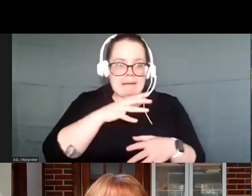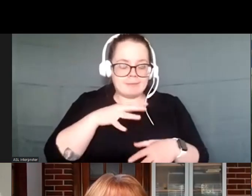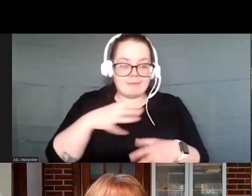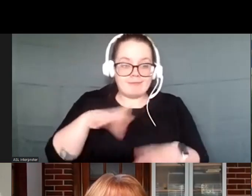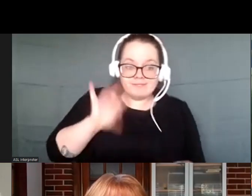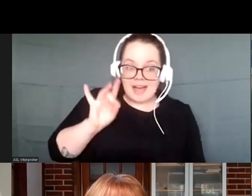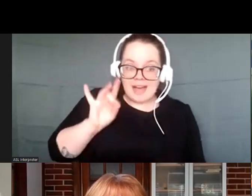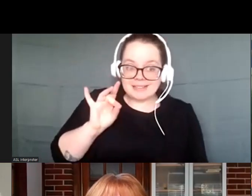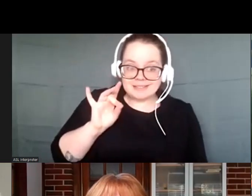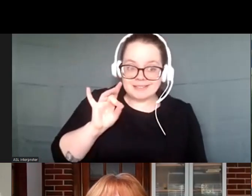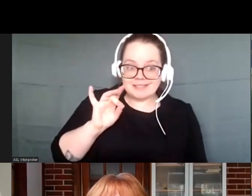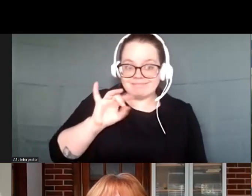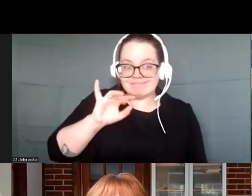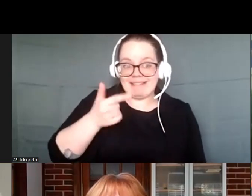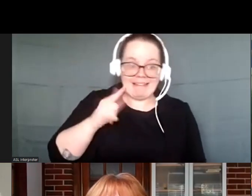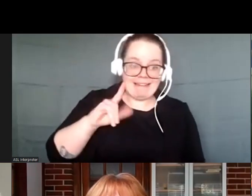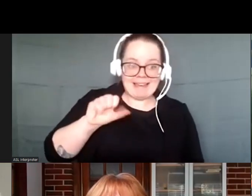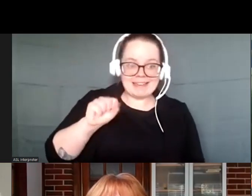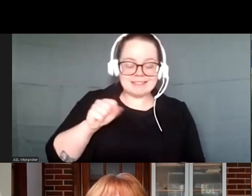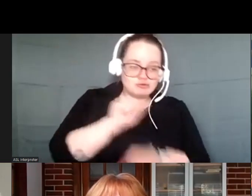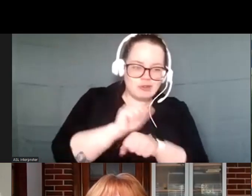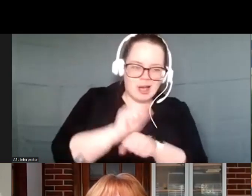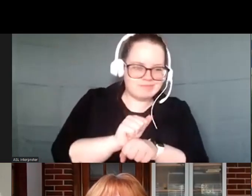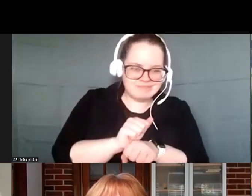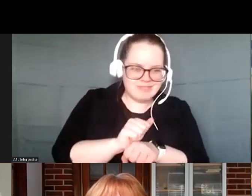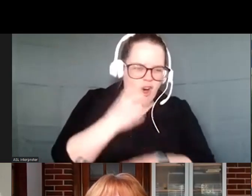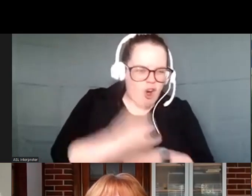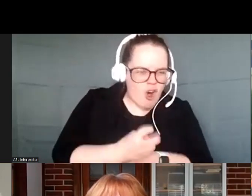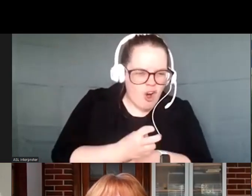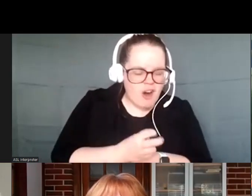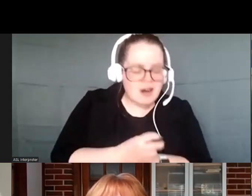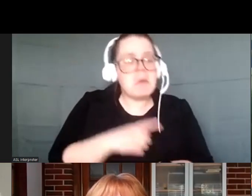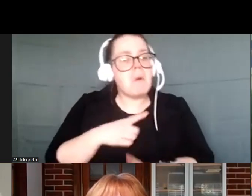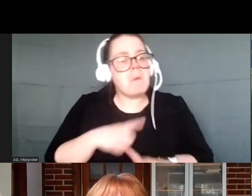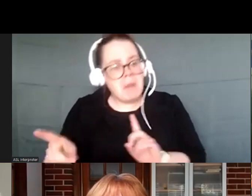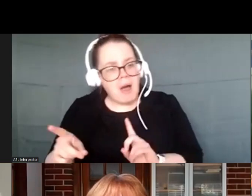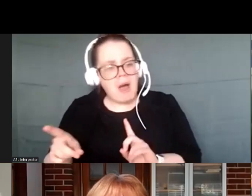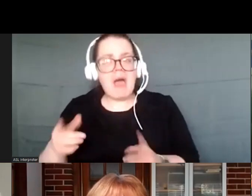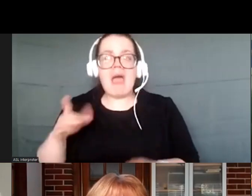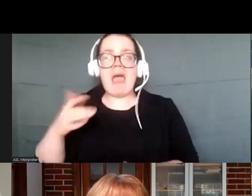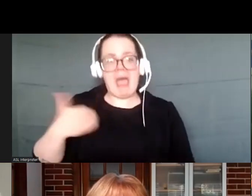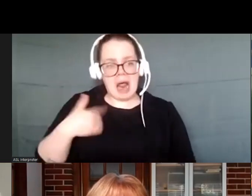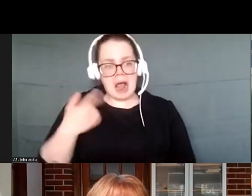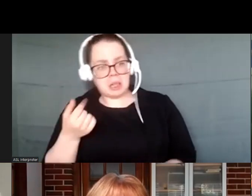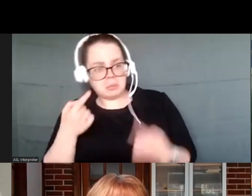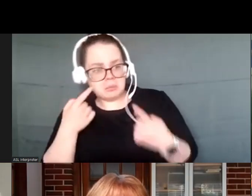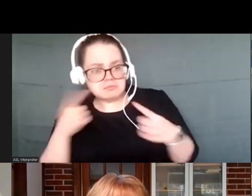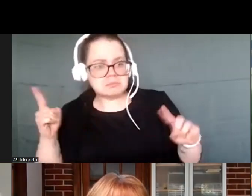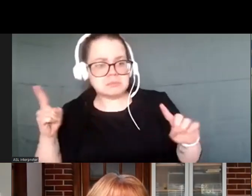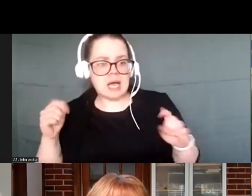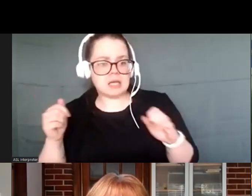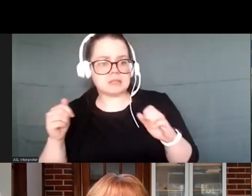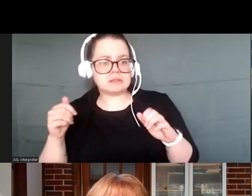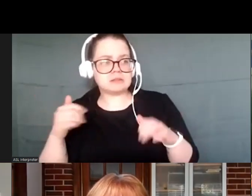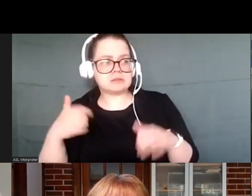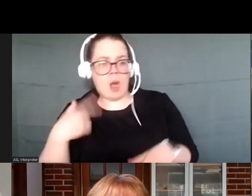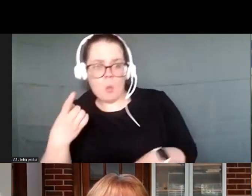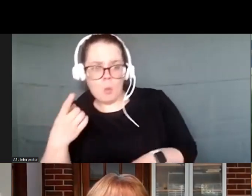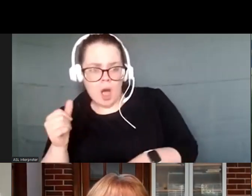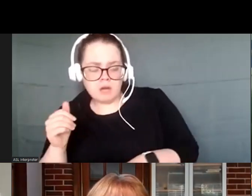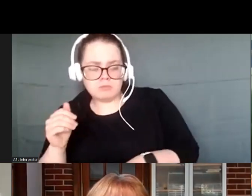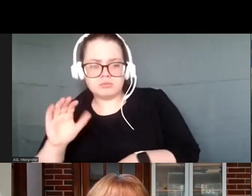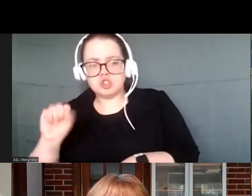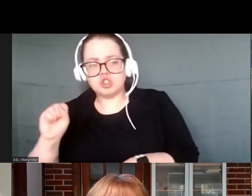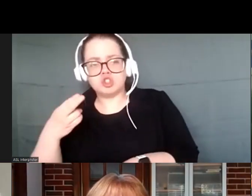but he was having pretty good success with he did a couple of Showtime. And after he got in that